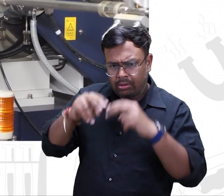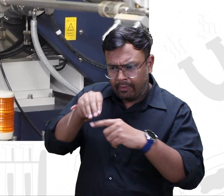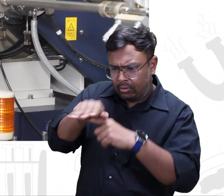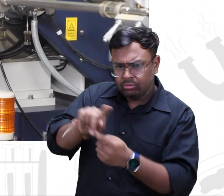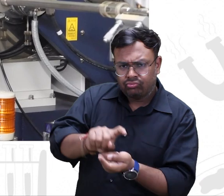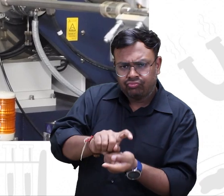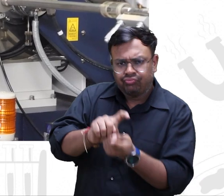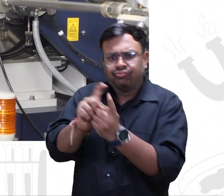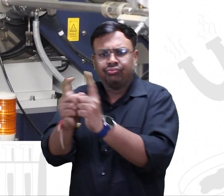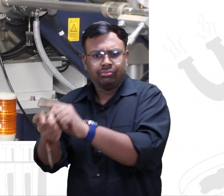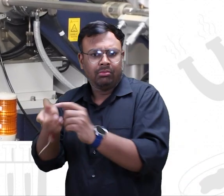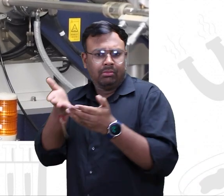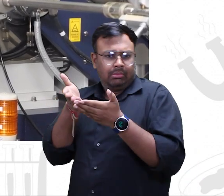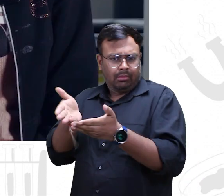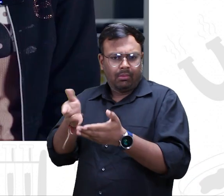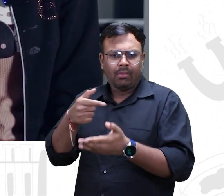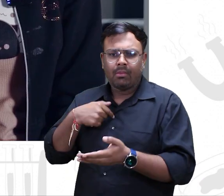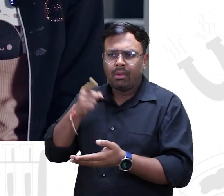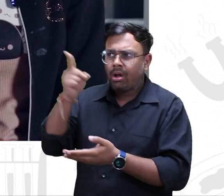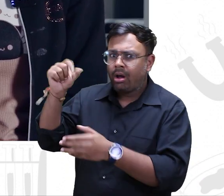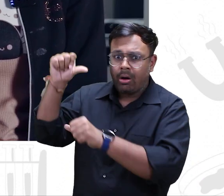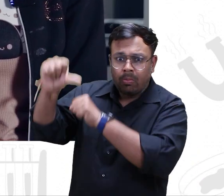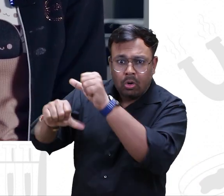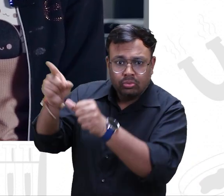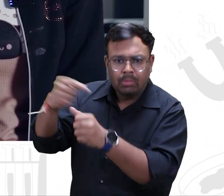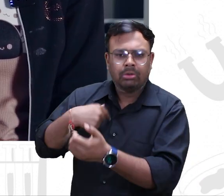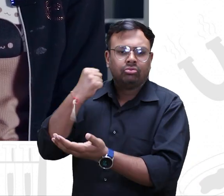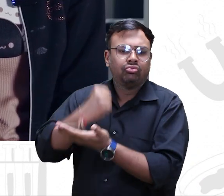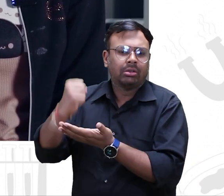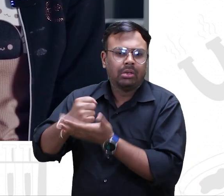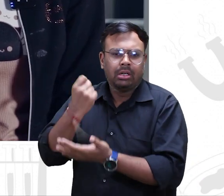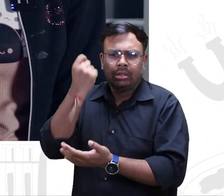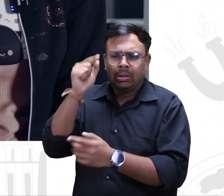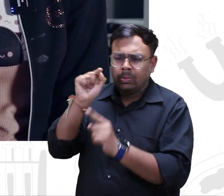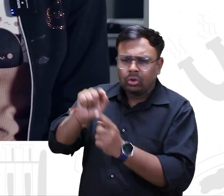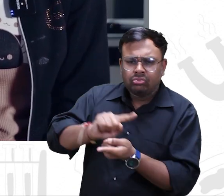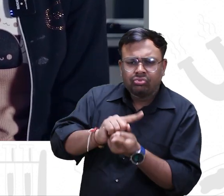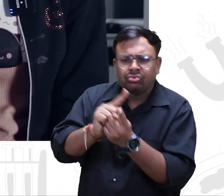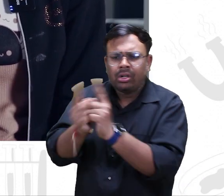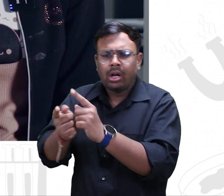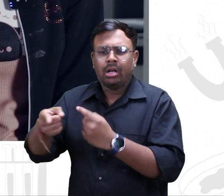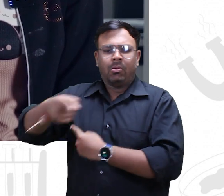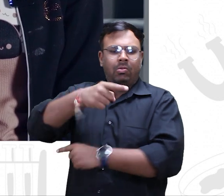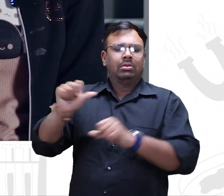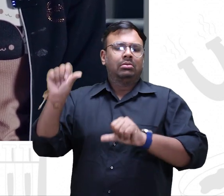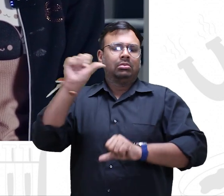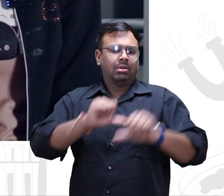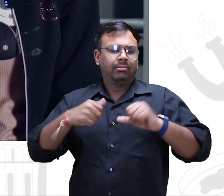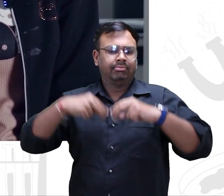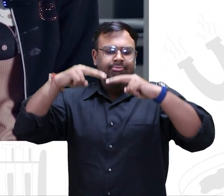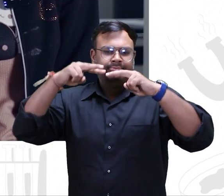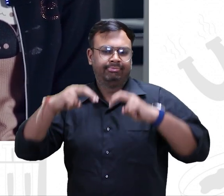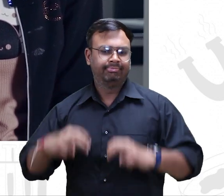in biology and evolution. We also try to appreciate these processes from evolutionary standpoint. Our lab is